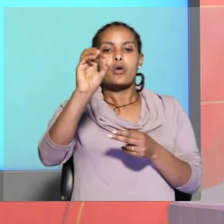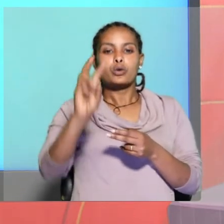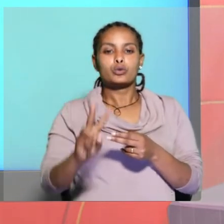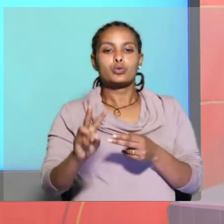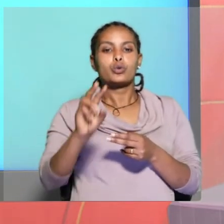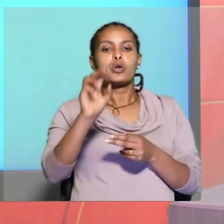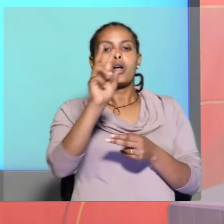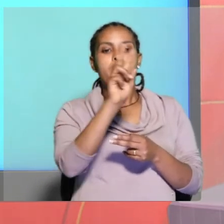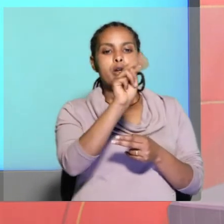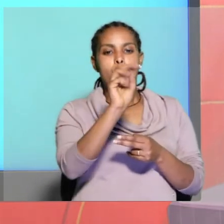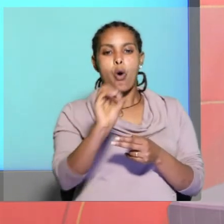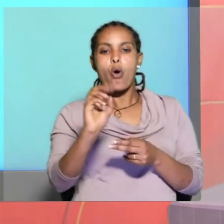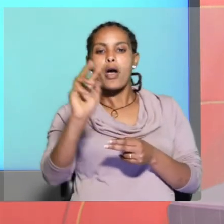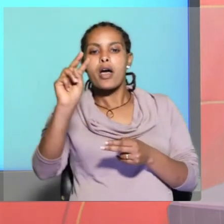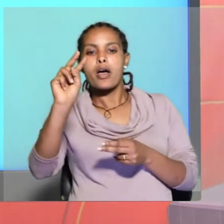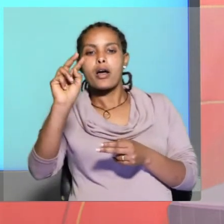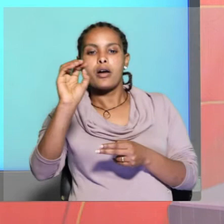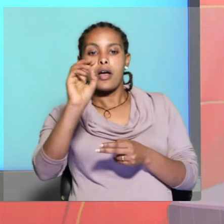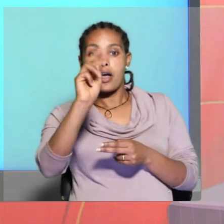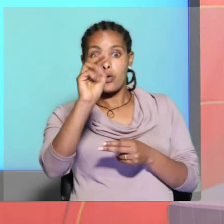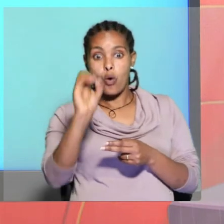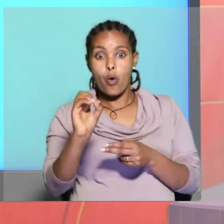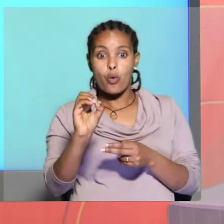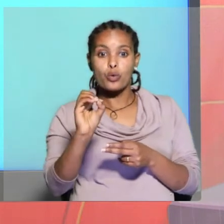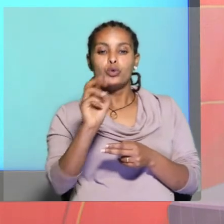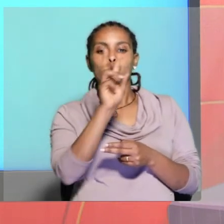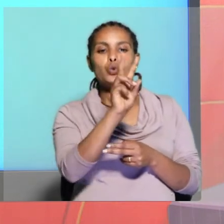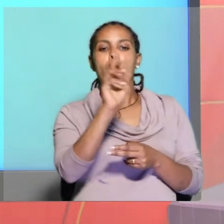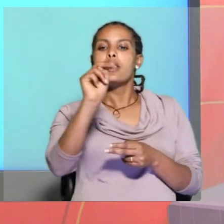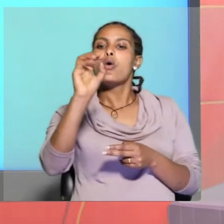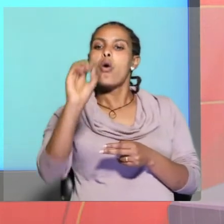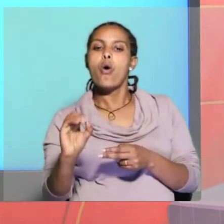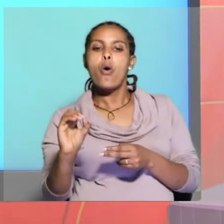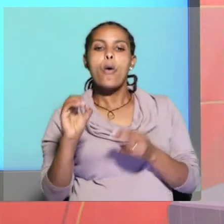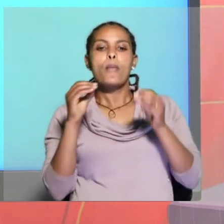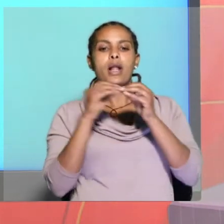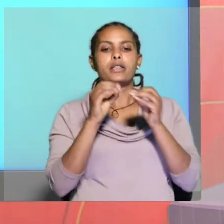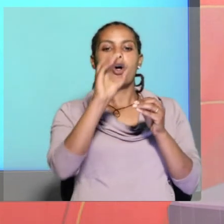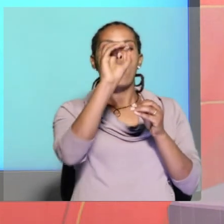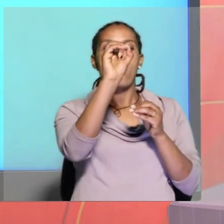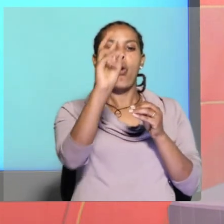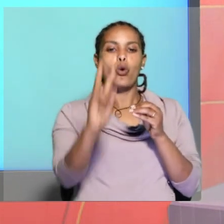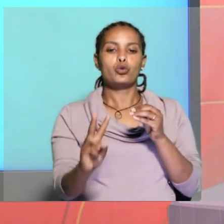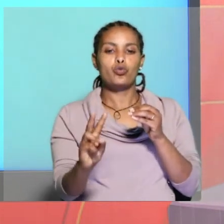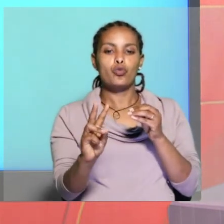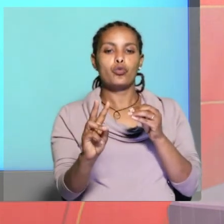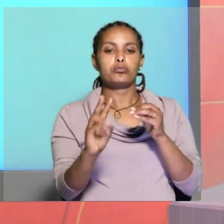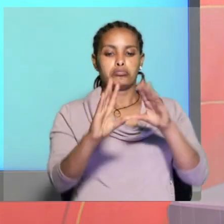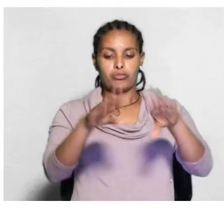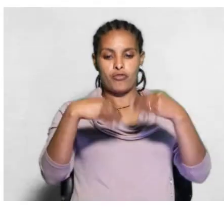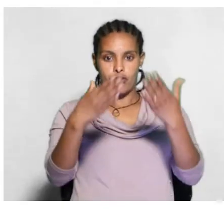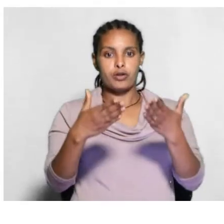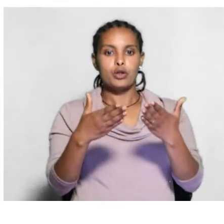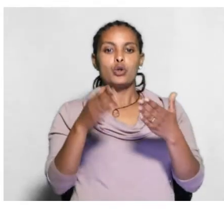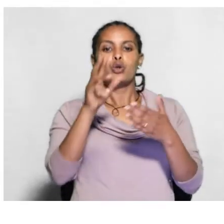2NO, 2NO plus O2, form